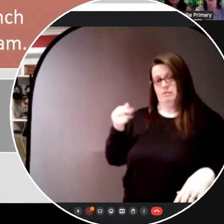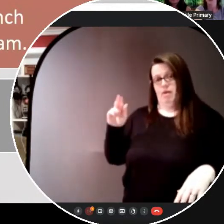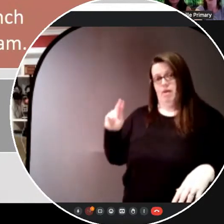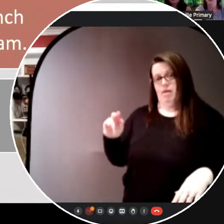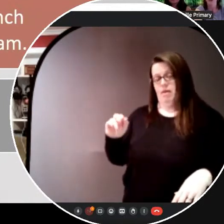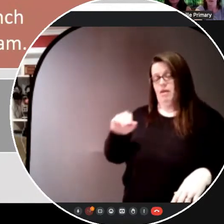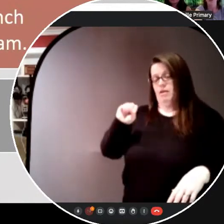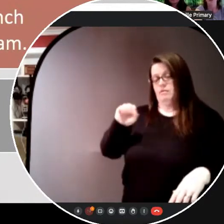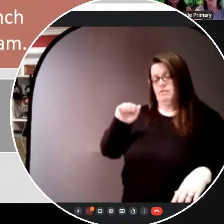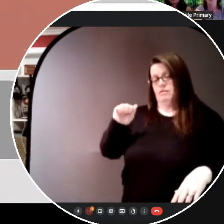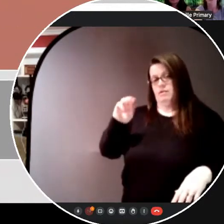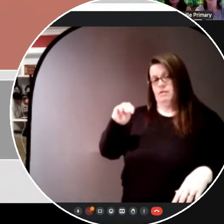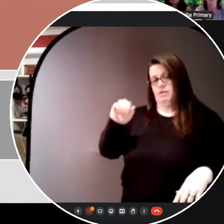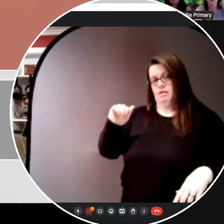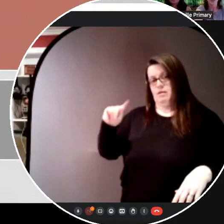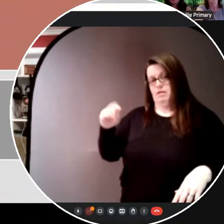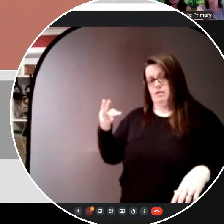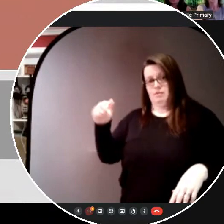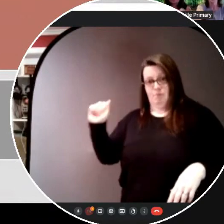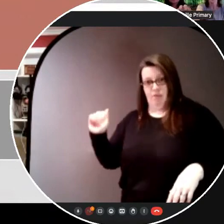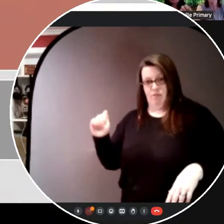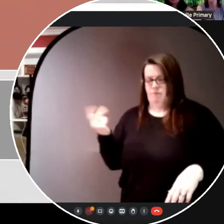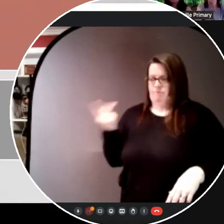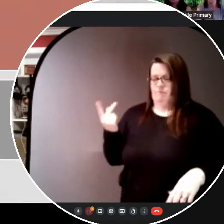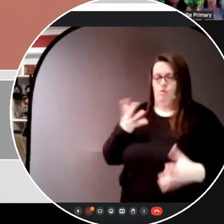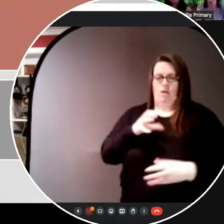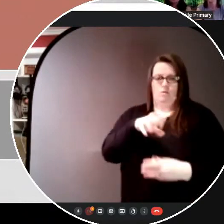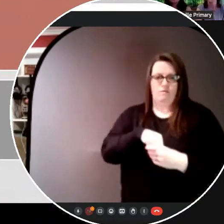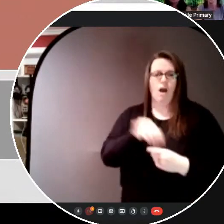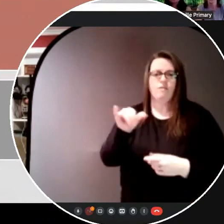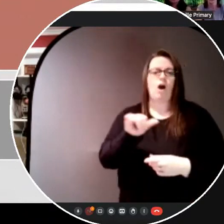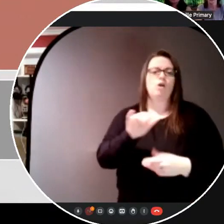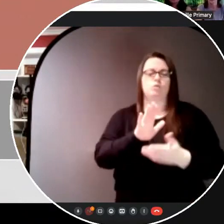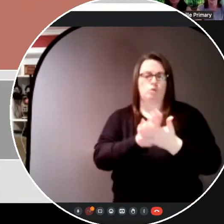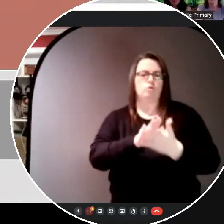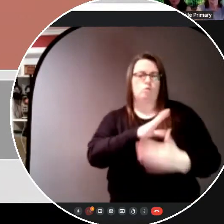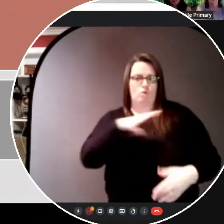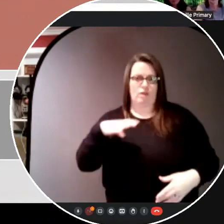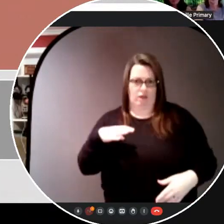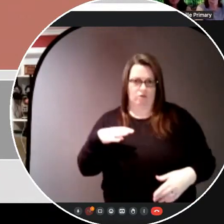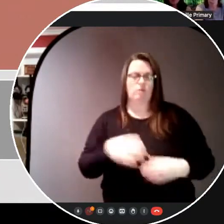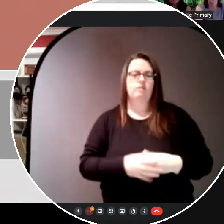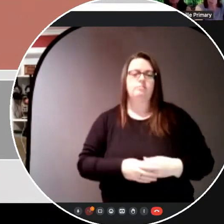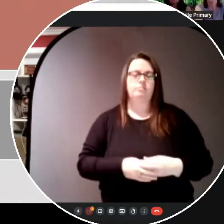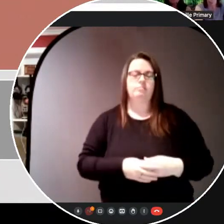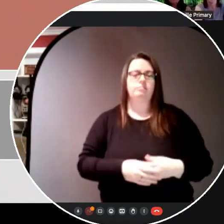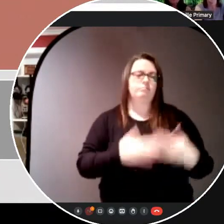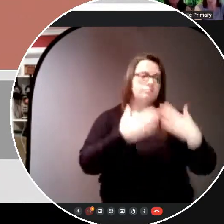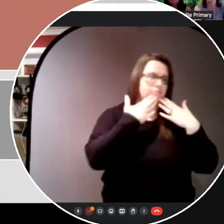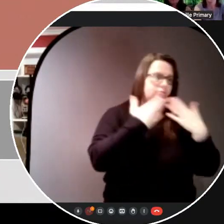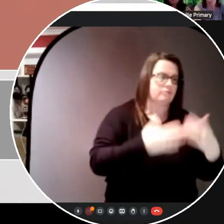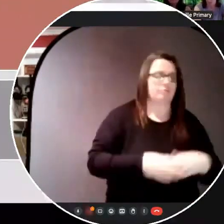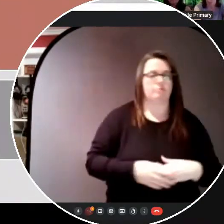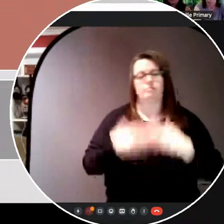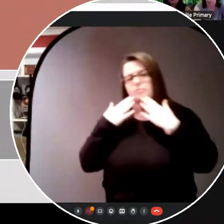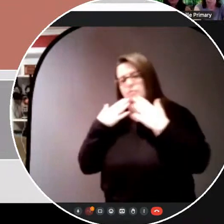school council. So merci, Roland. Thank you. Merci beaucoup tout le monde.